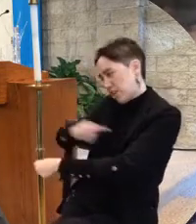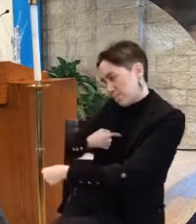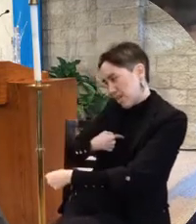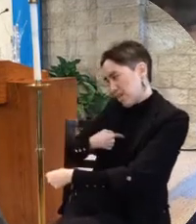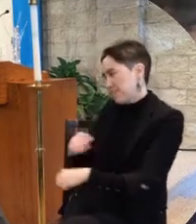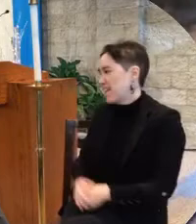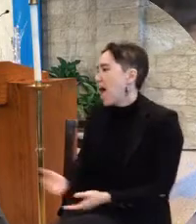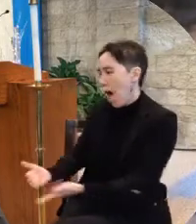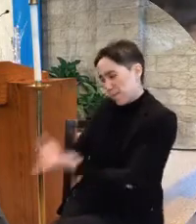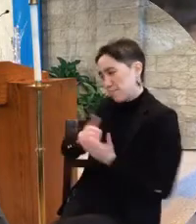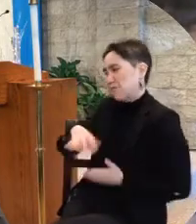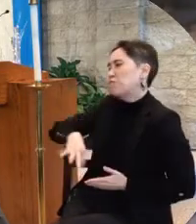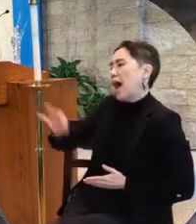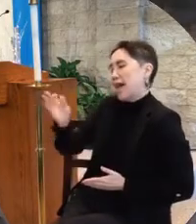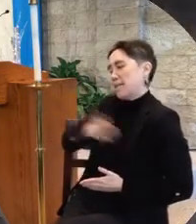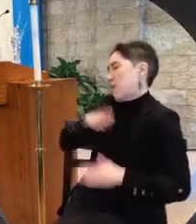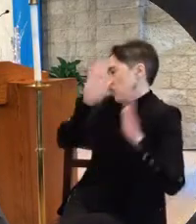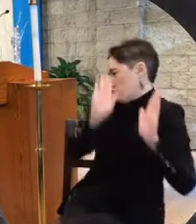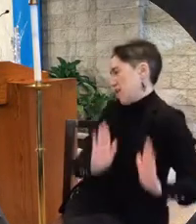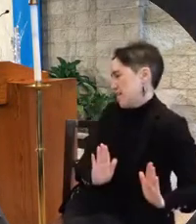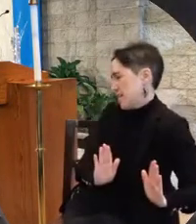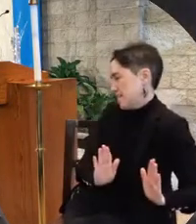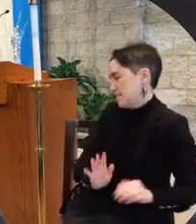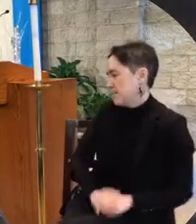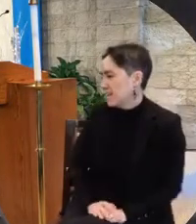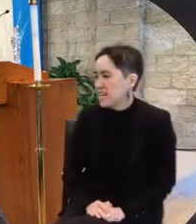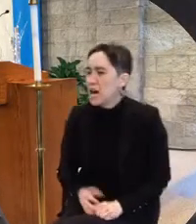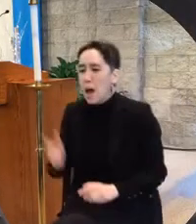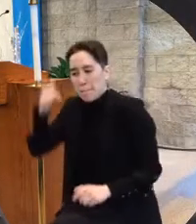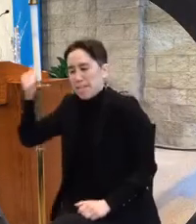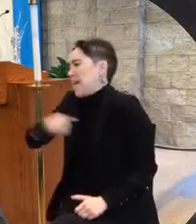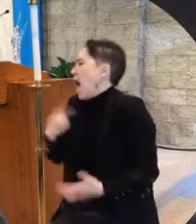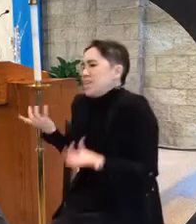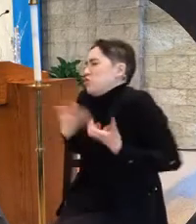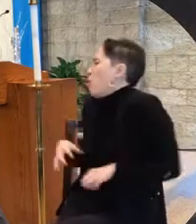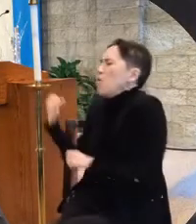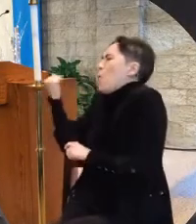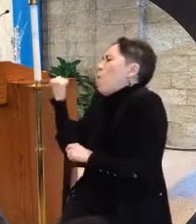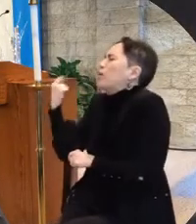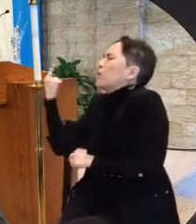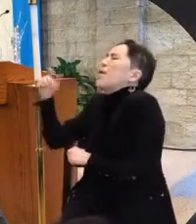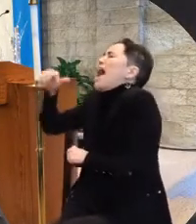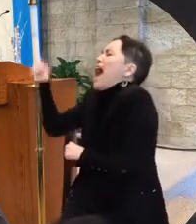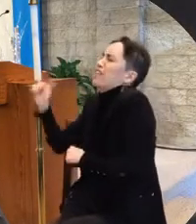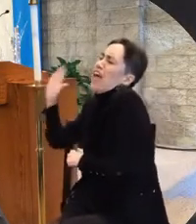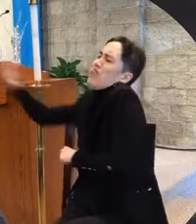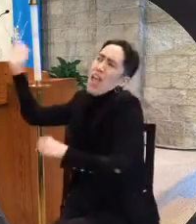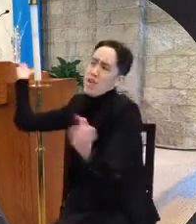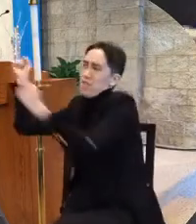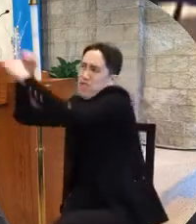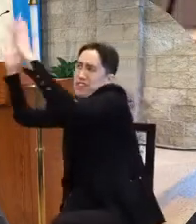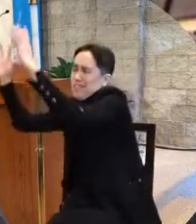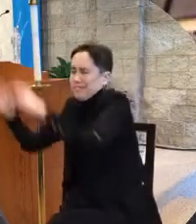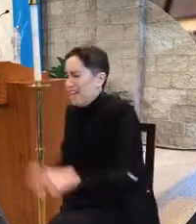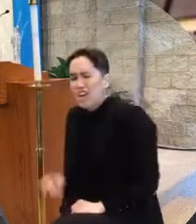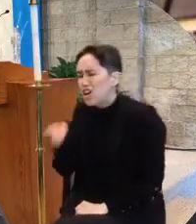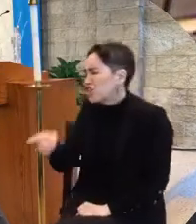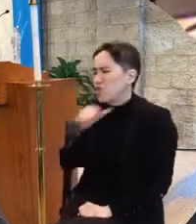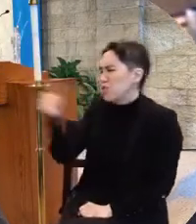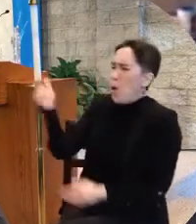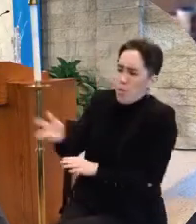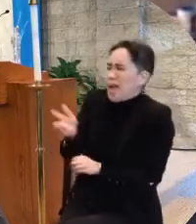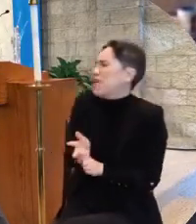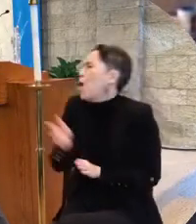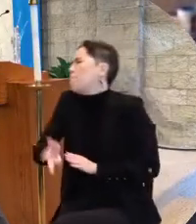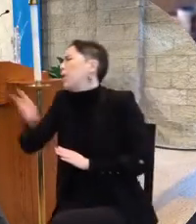illusion of unworthiness would have had me holding on to somebody else's vision. You are not meant to pull over and park in somebody else's vision. Get